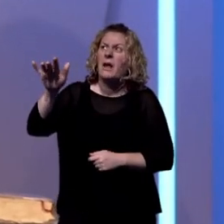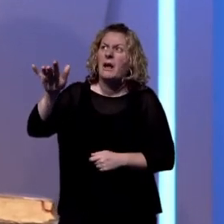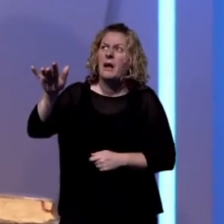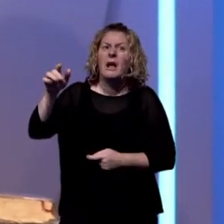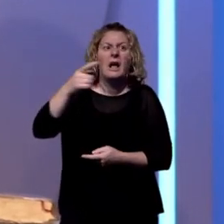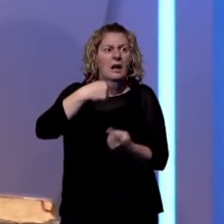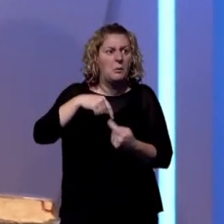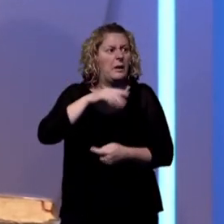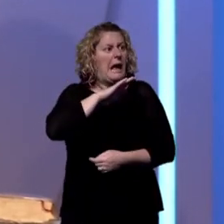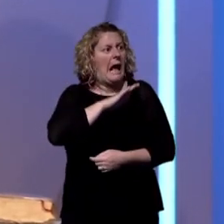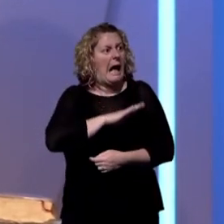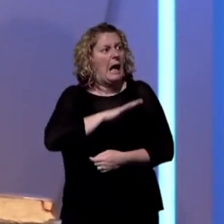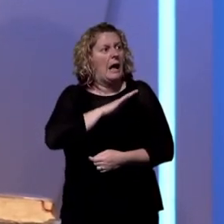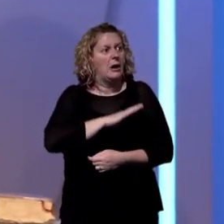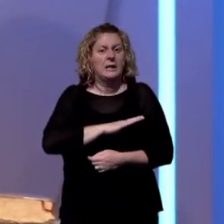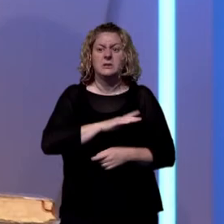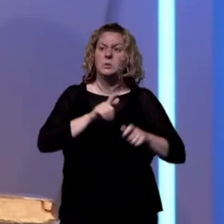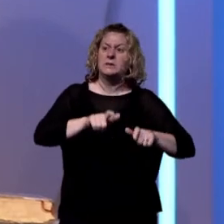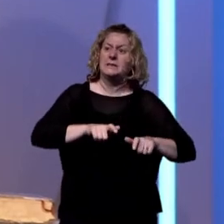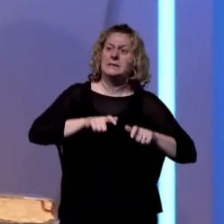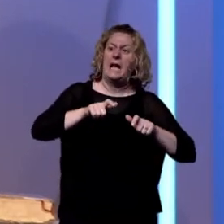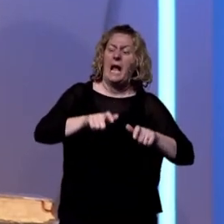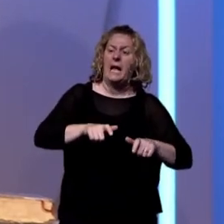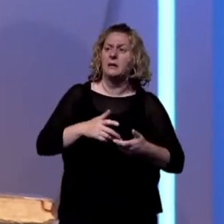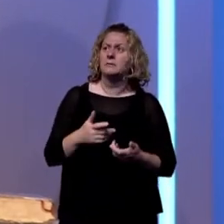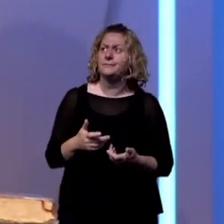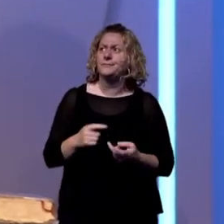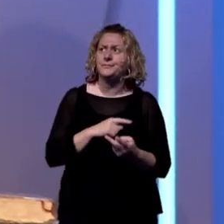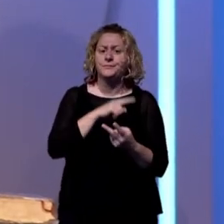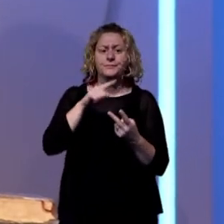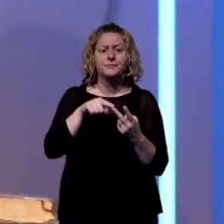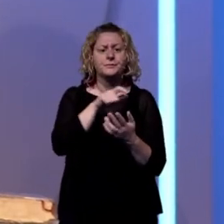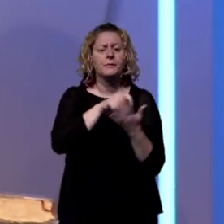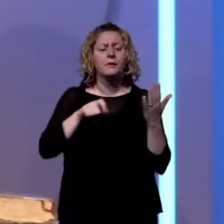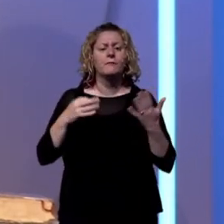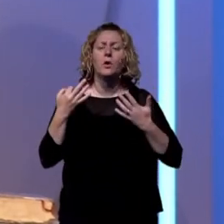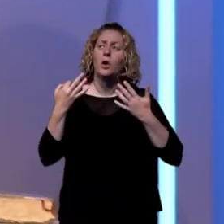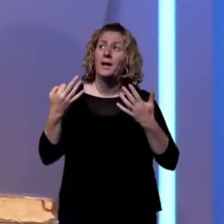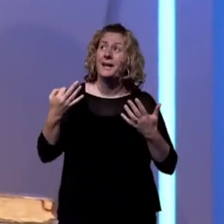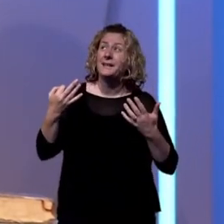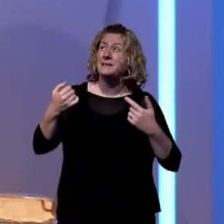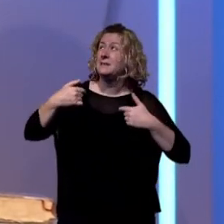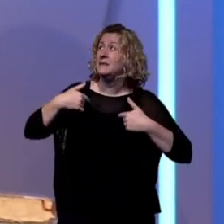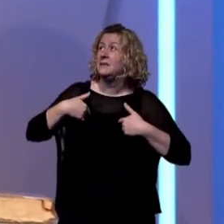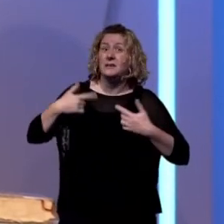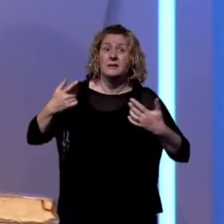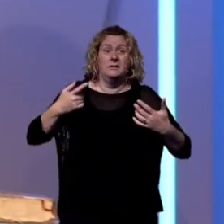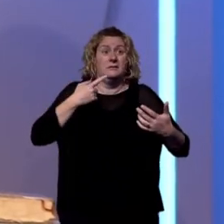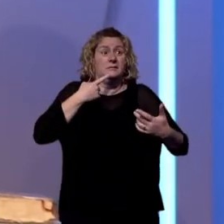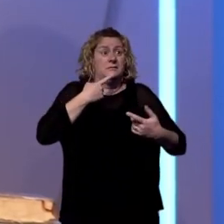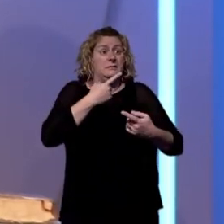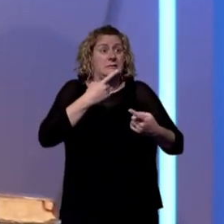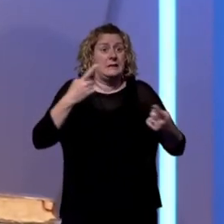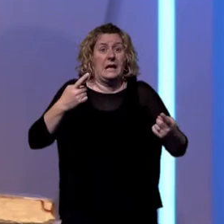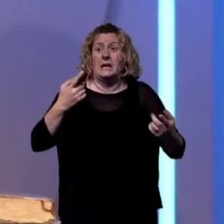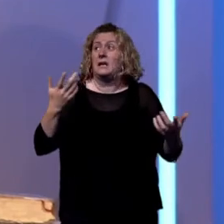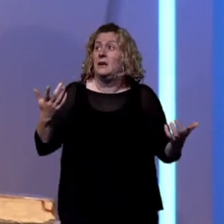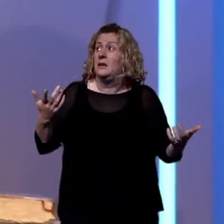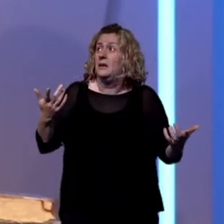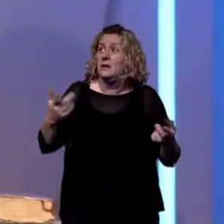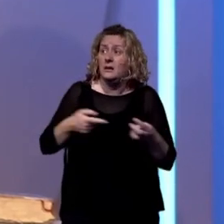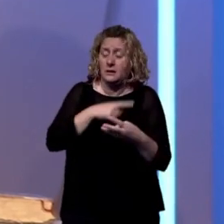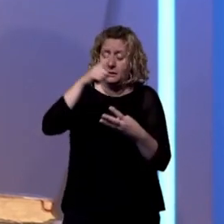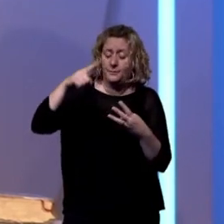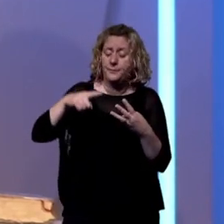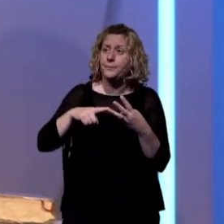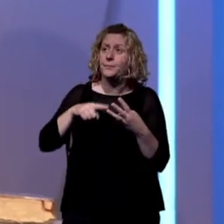stay on the other side of the Jordan. Okay, verse 8, Lord, what can I say now that Israel have been routed by their enemies? Verse